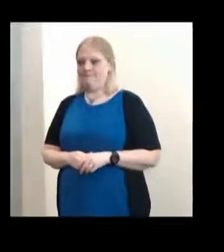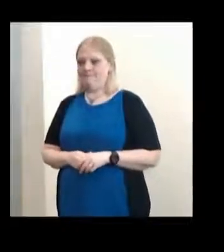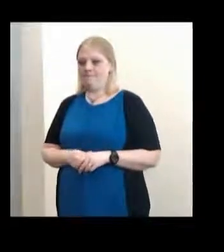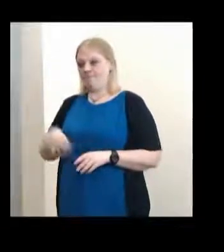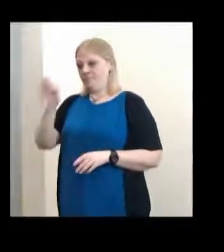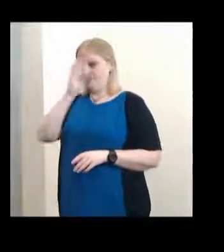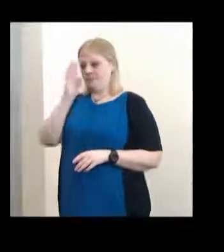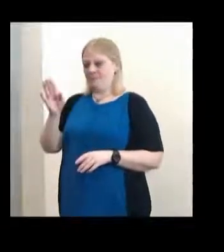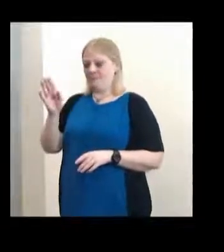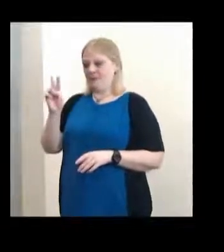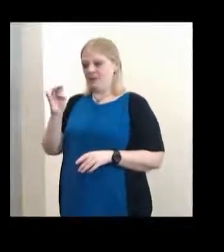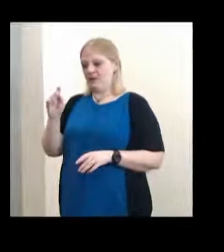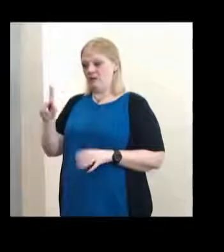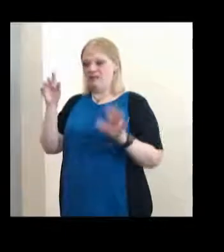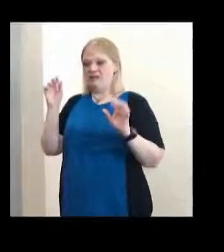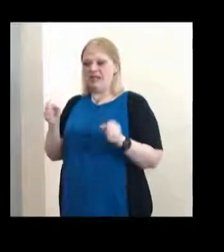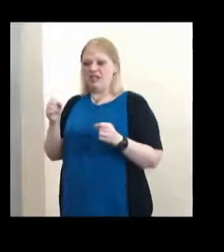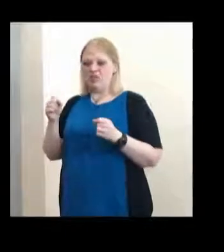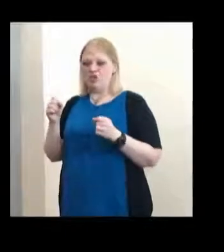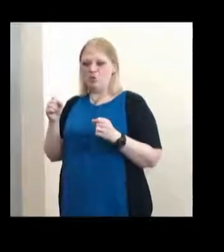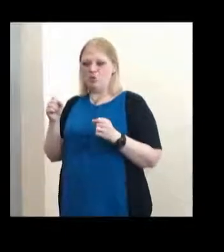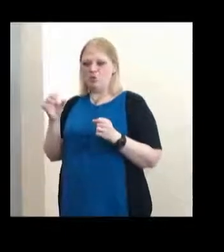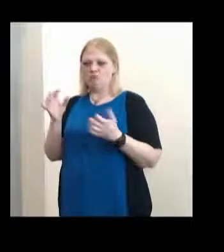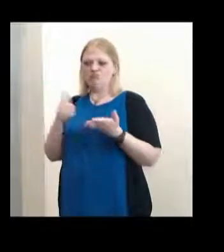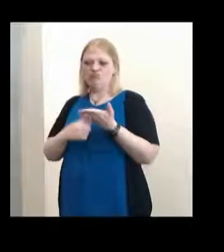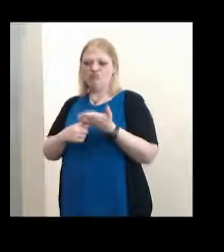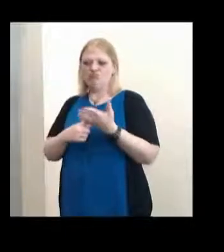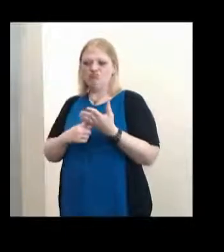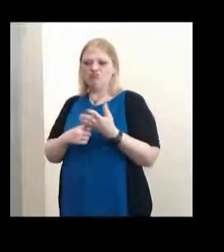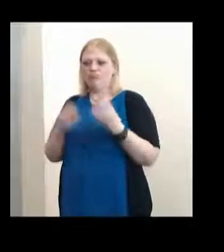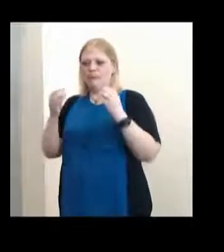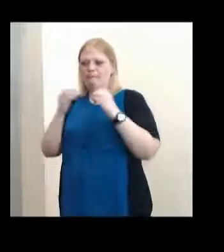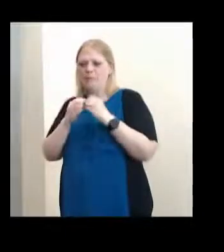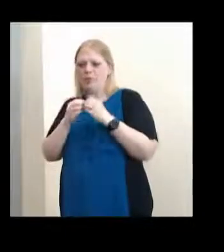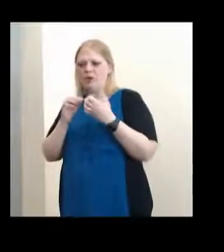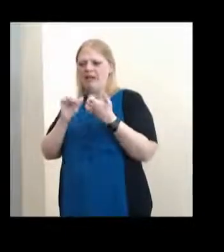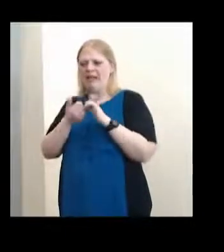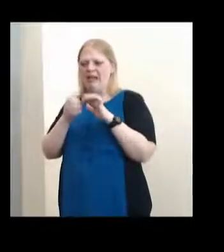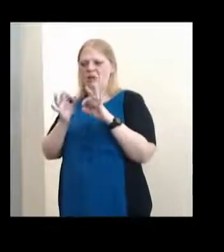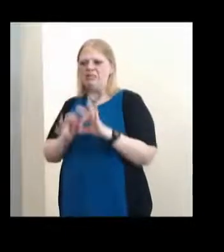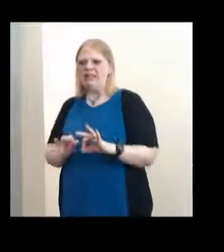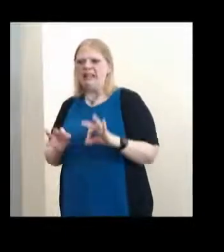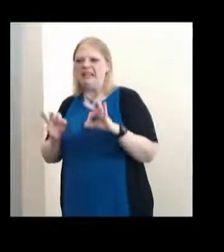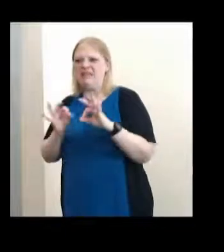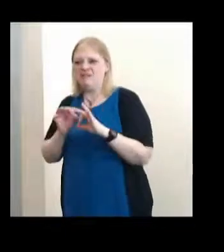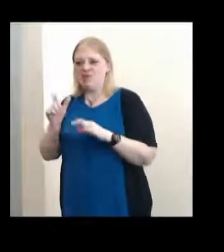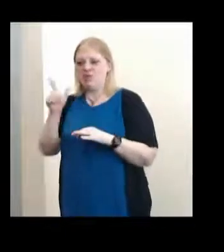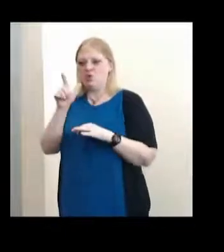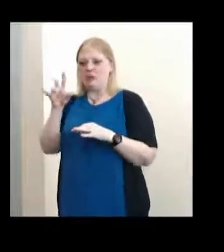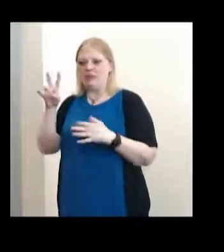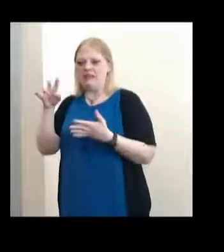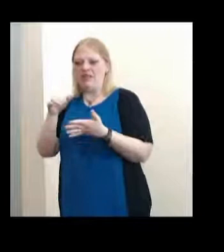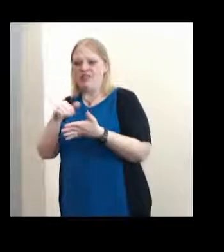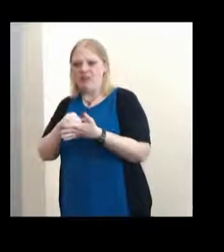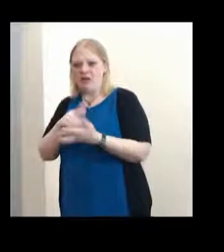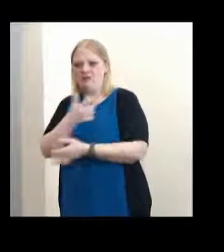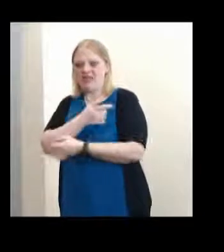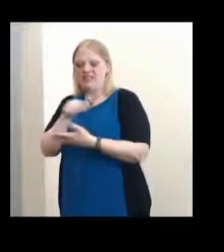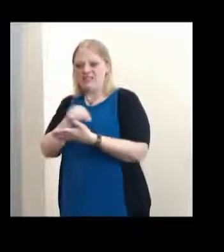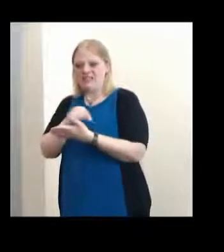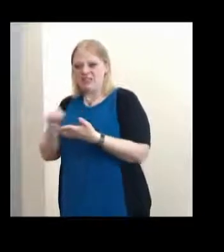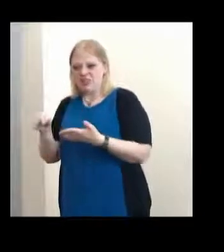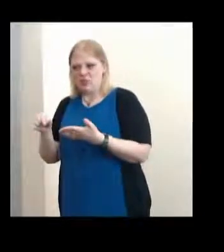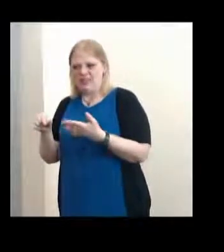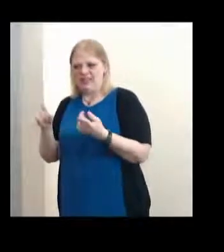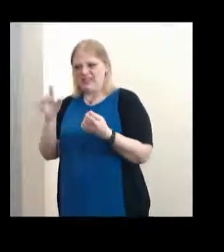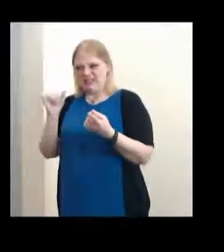Hi, Mark. Can you put into more perspective how significant 27,000 vaccines this week is? Is